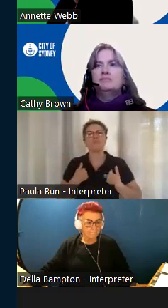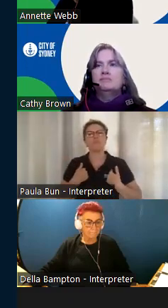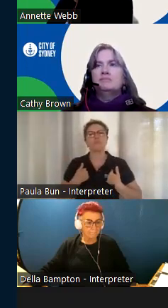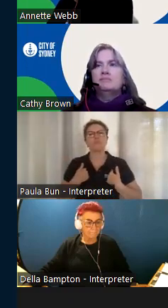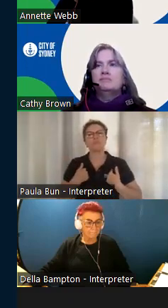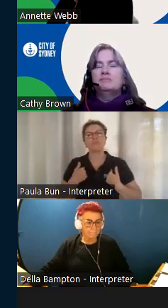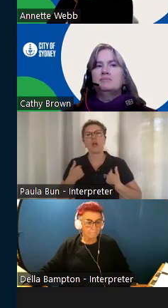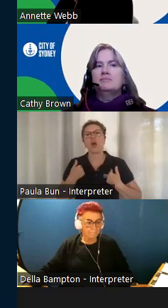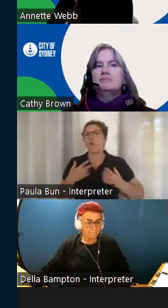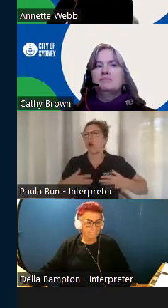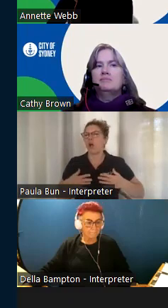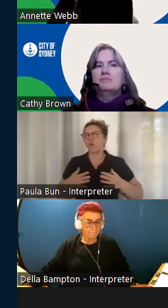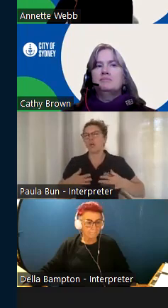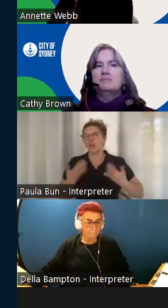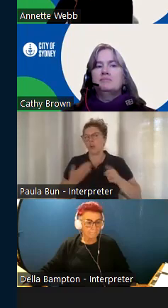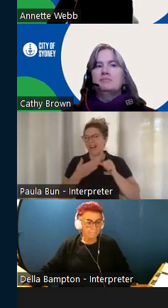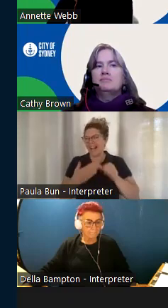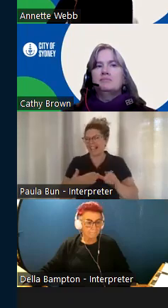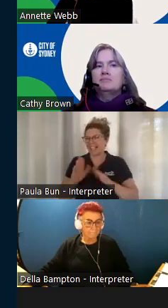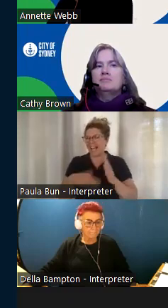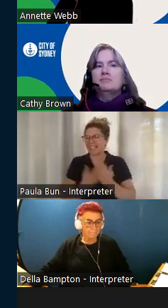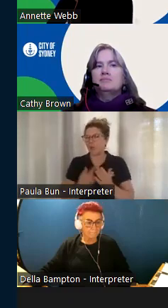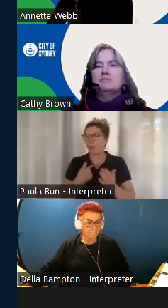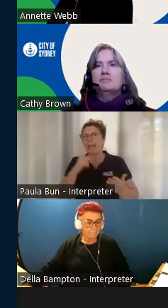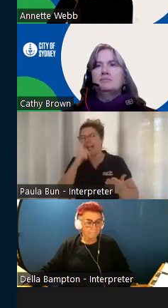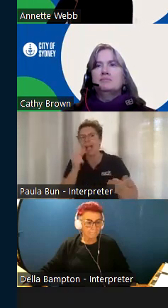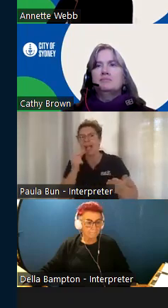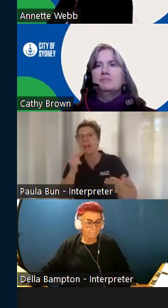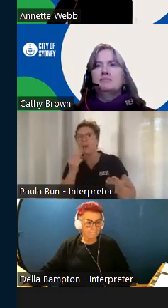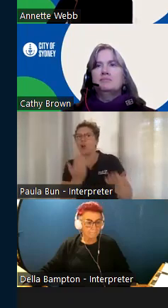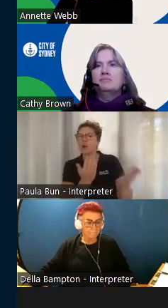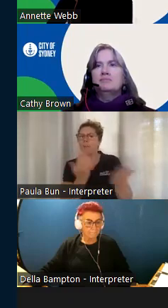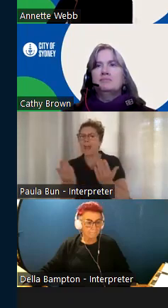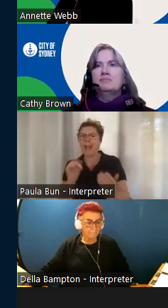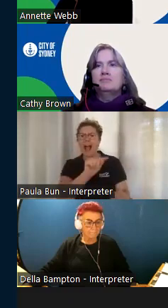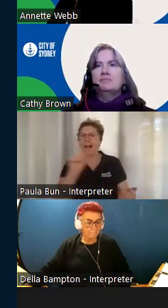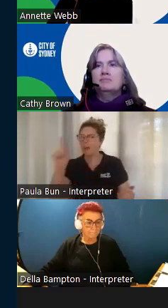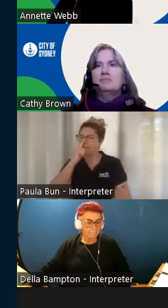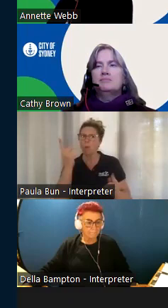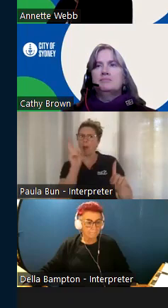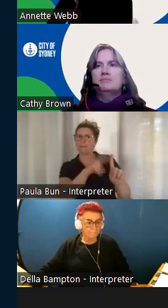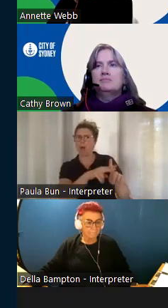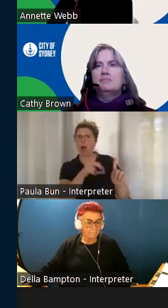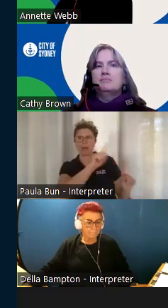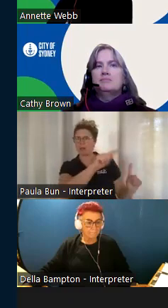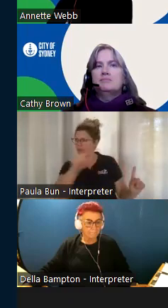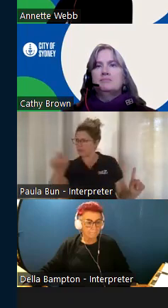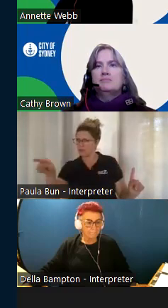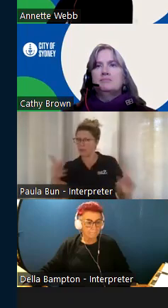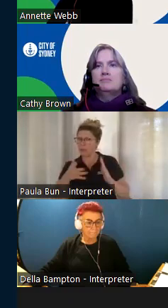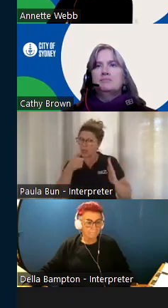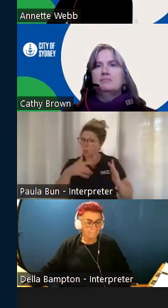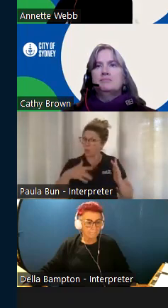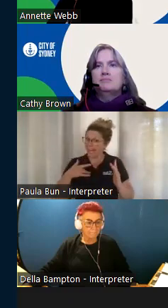without comparing it to other applicants' situations as well, but also understanding the detail of what that other premise does, whether that's a